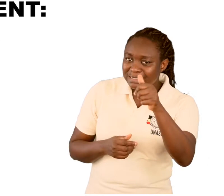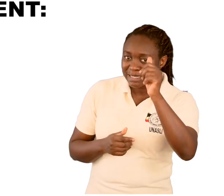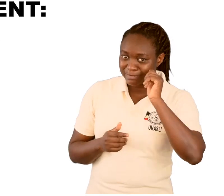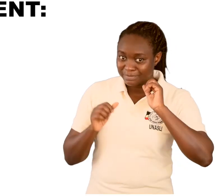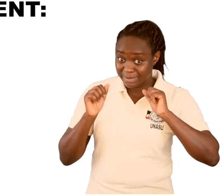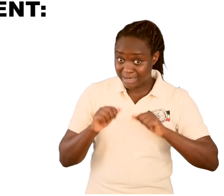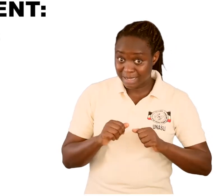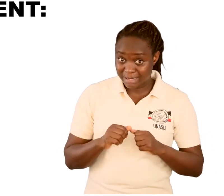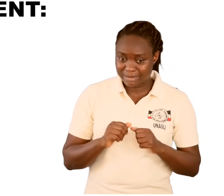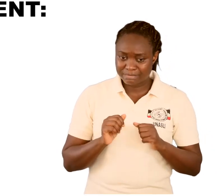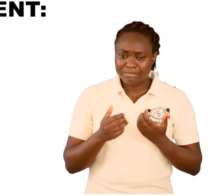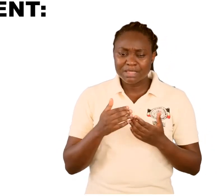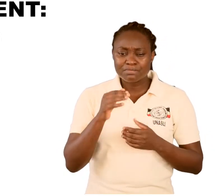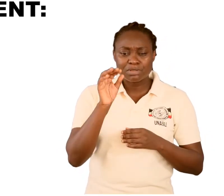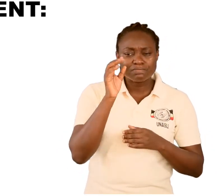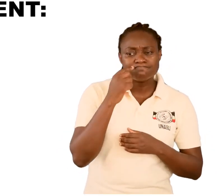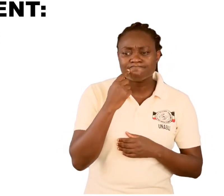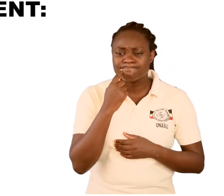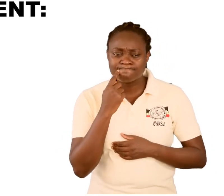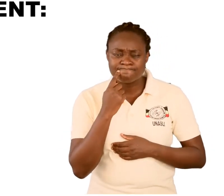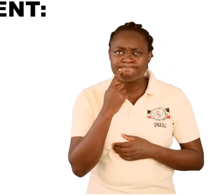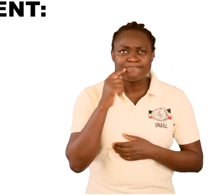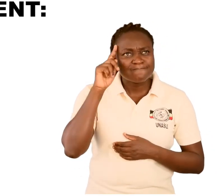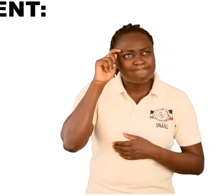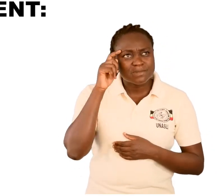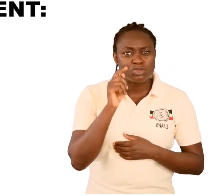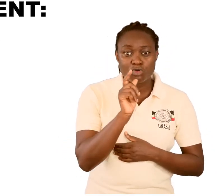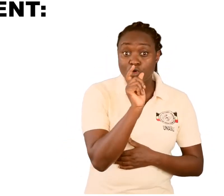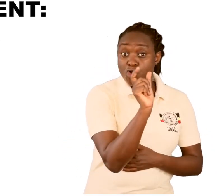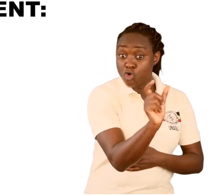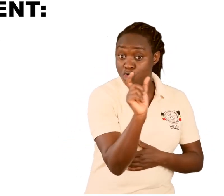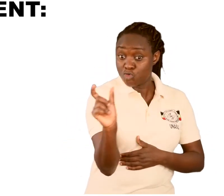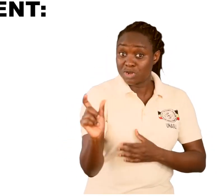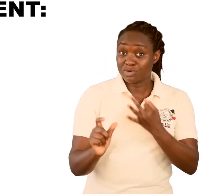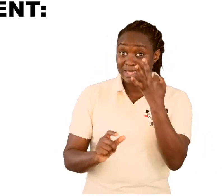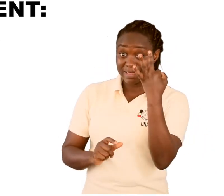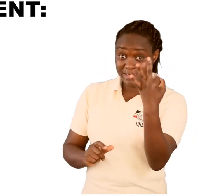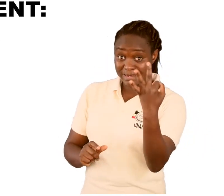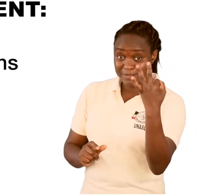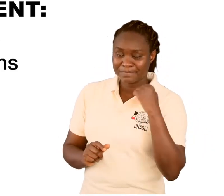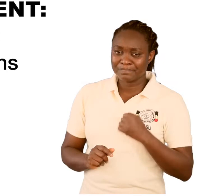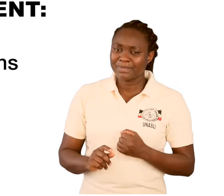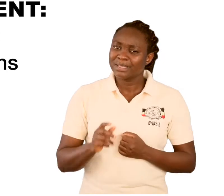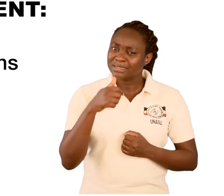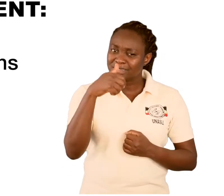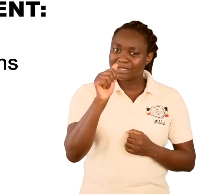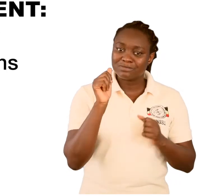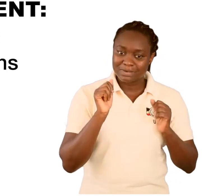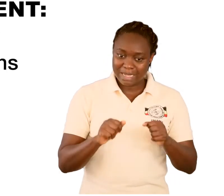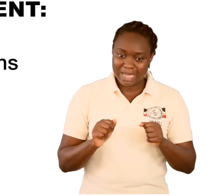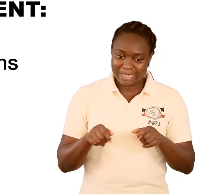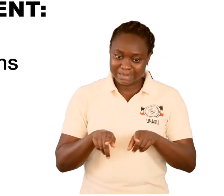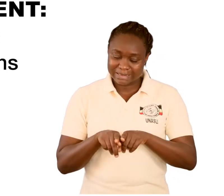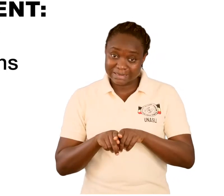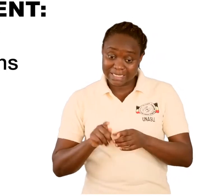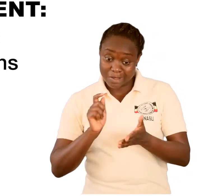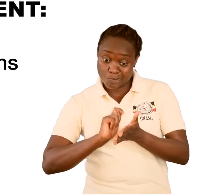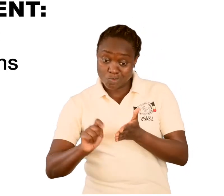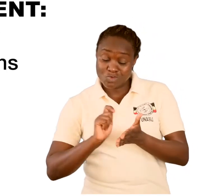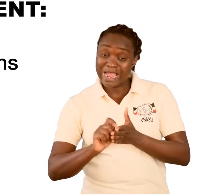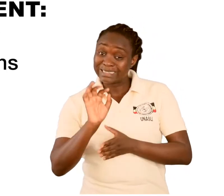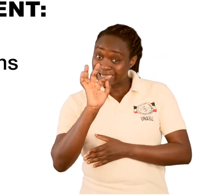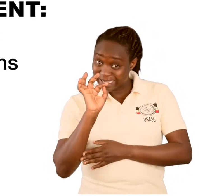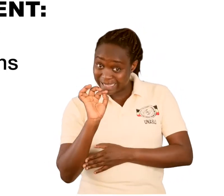identify 3 nouns around you. You will need to write down 8 proper